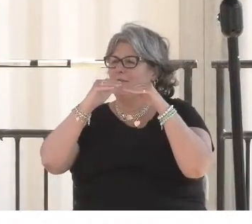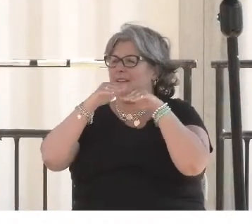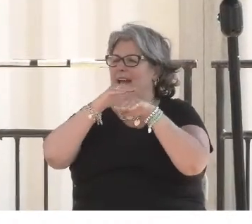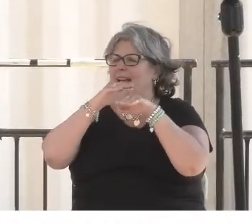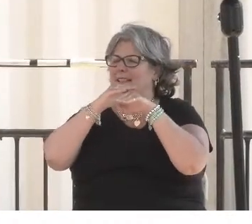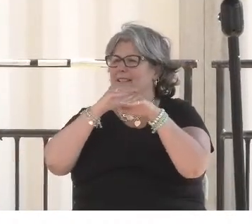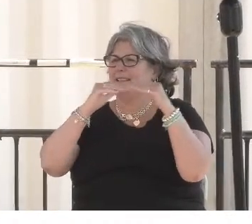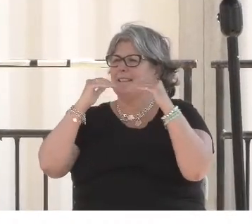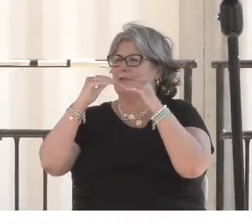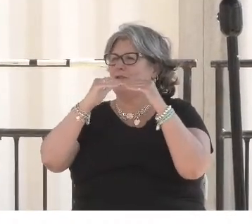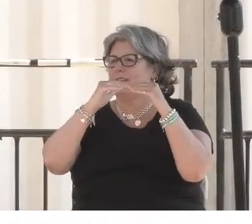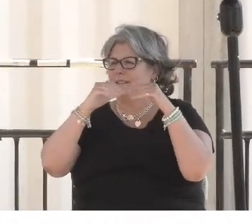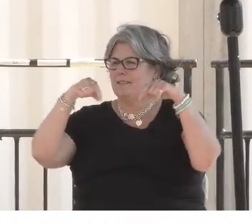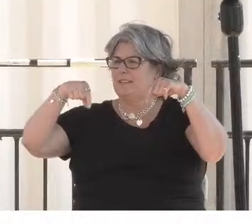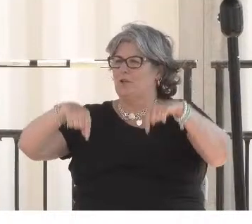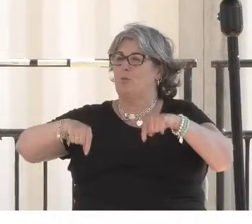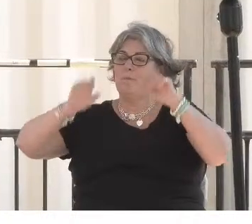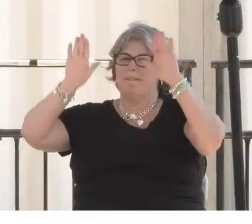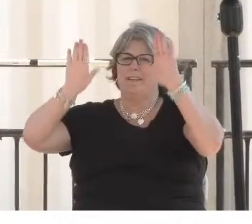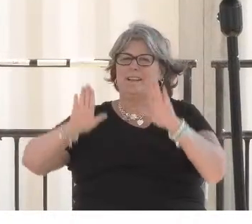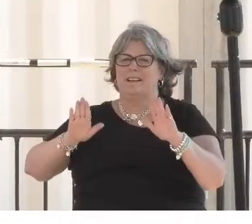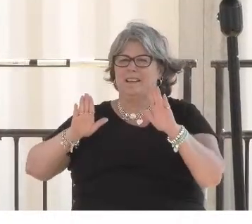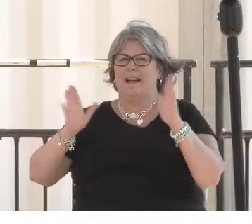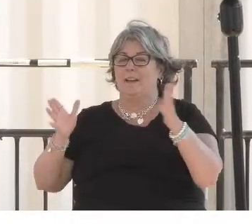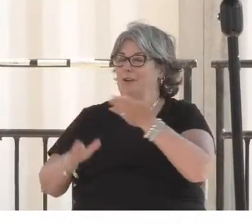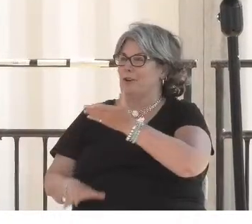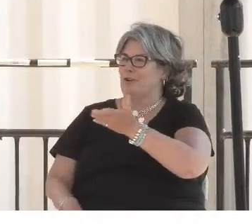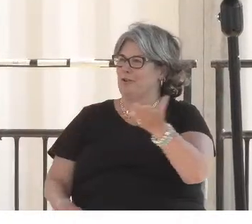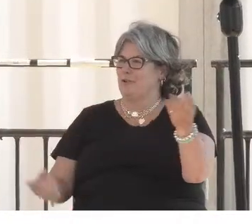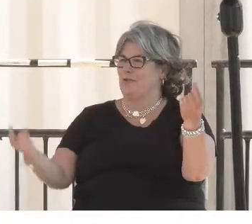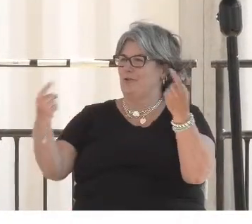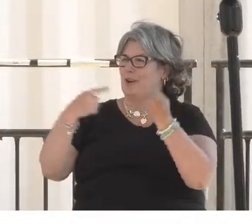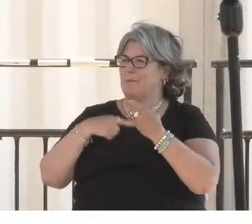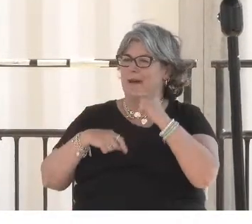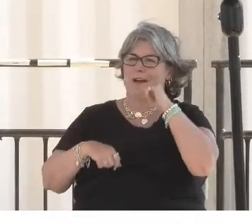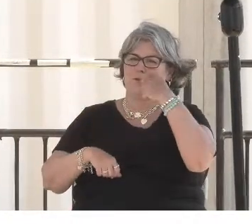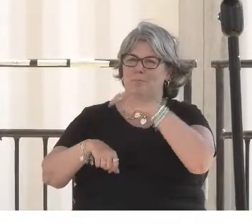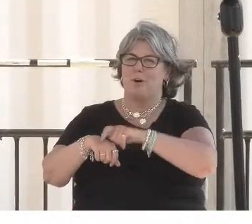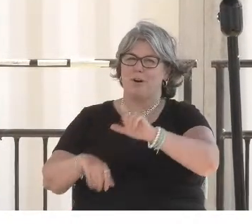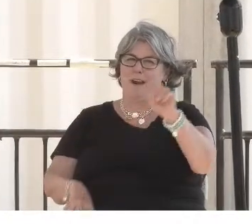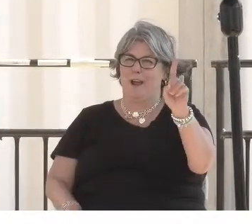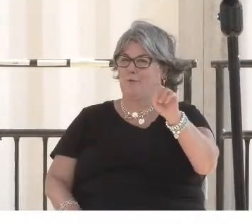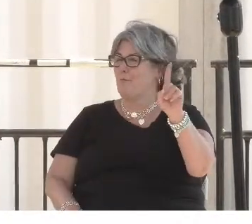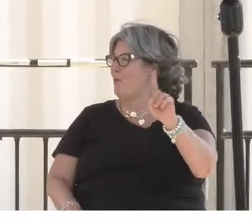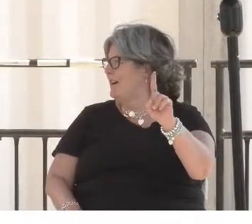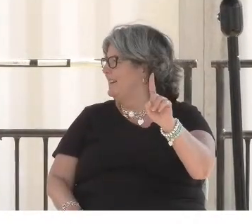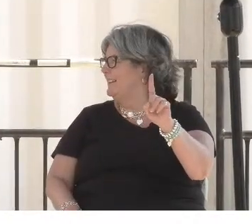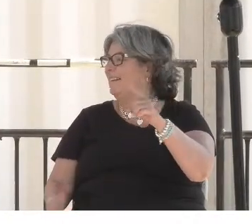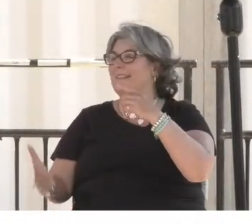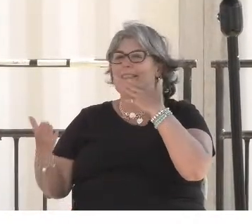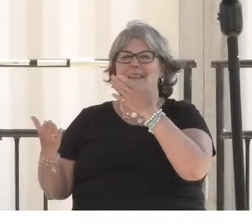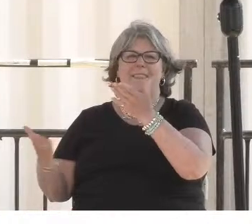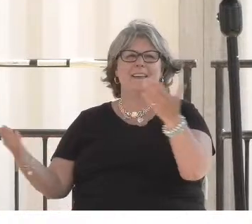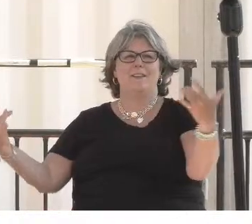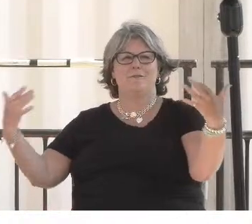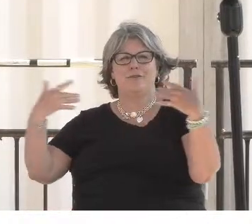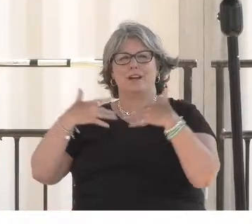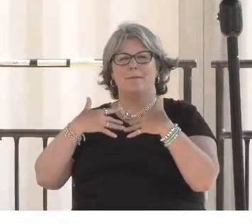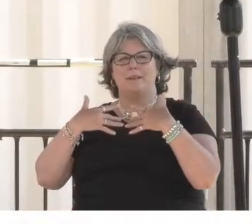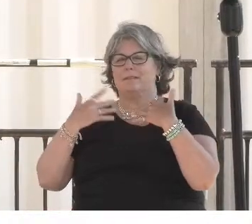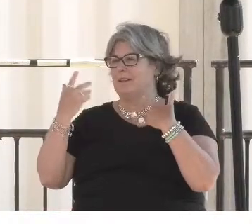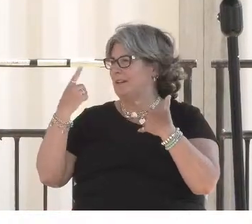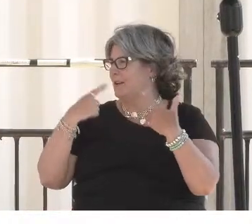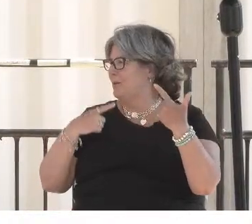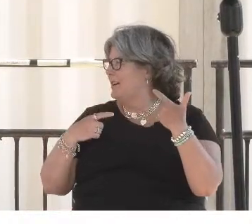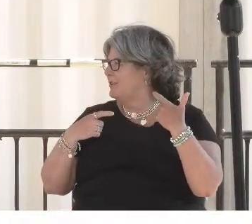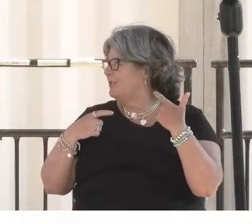and Justice. It's going to be fantastic, so I strongly encourage you to be back with us here at 1 o'clock tomorrow. And thank you so much for joining us. If you have any questions for